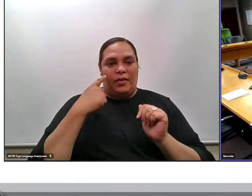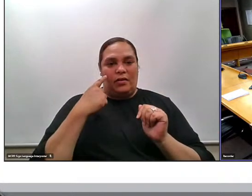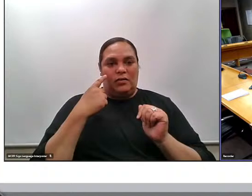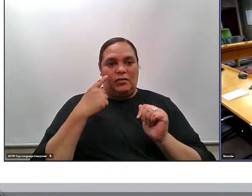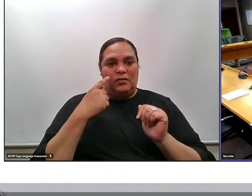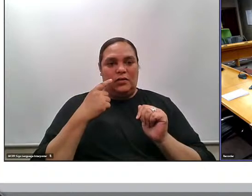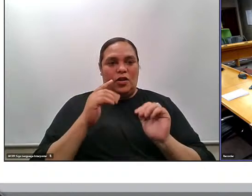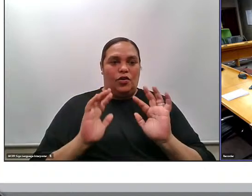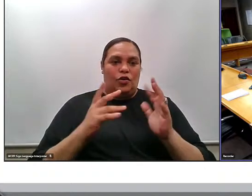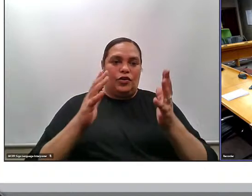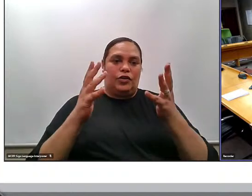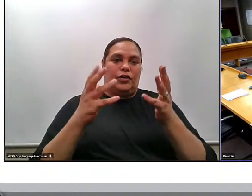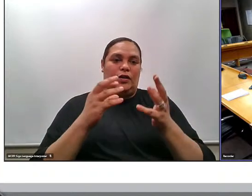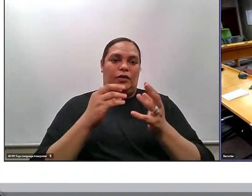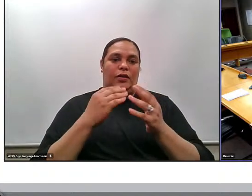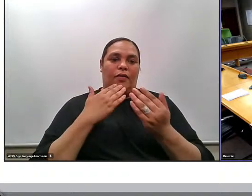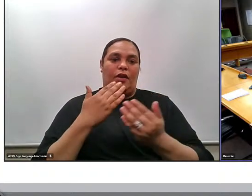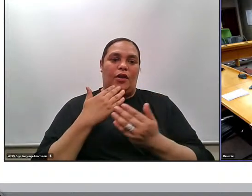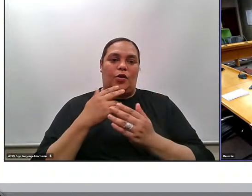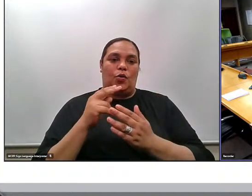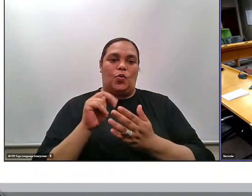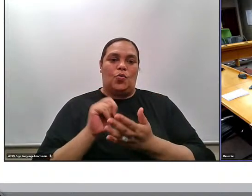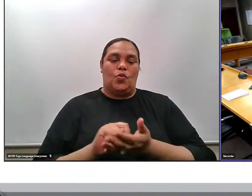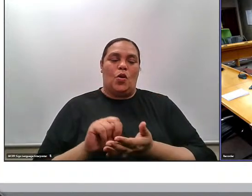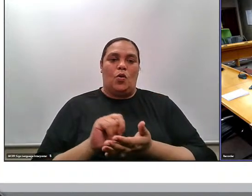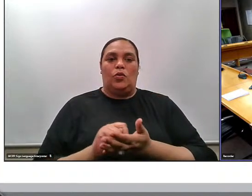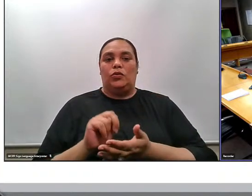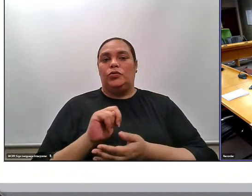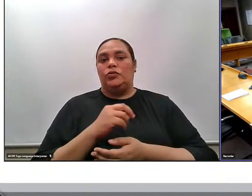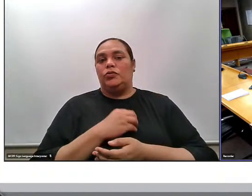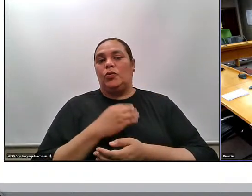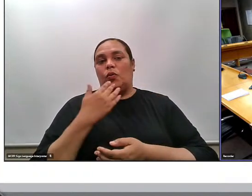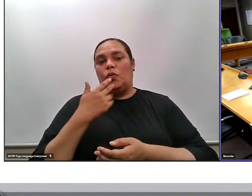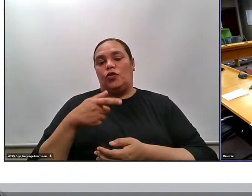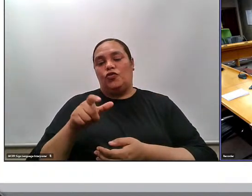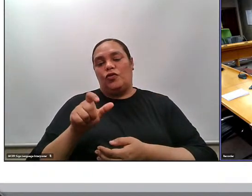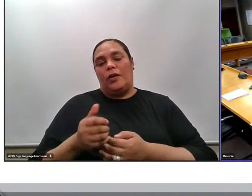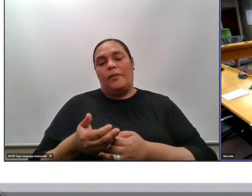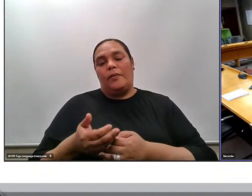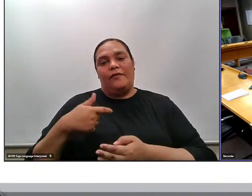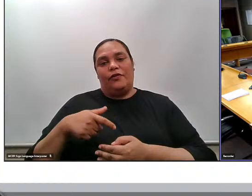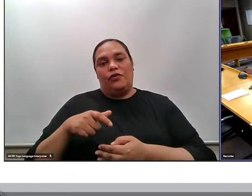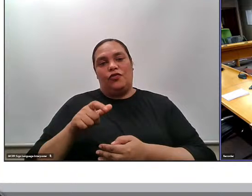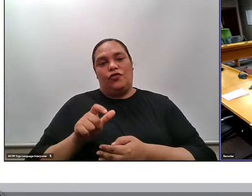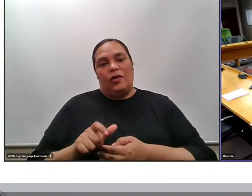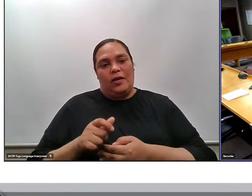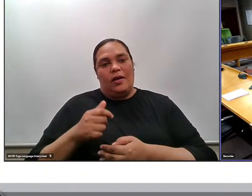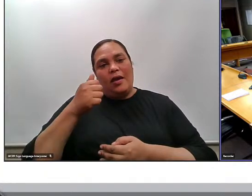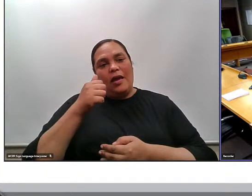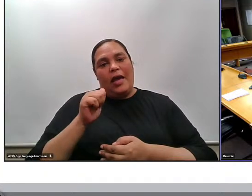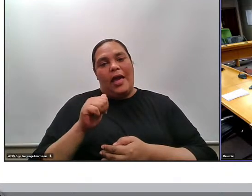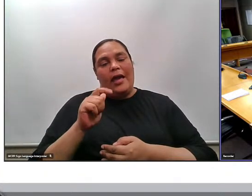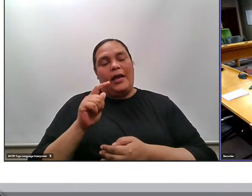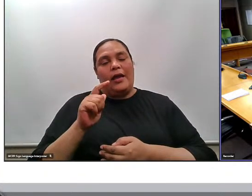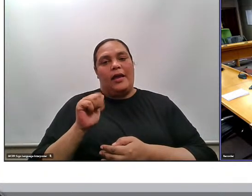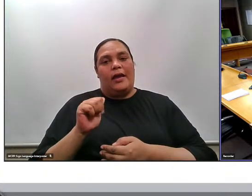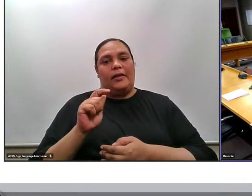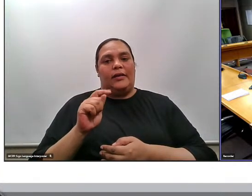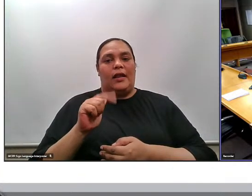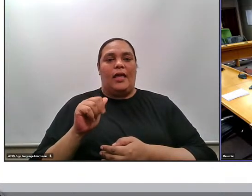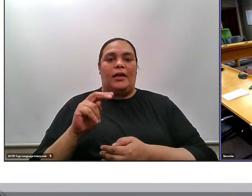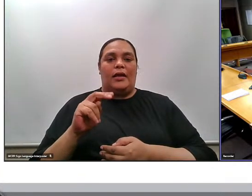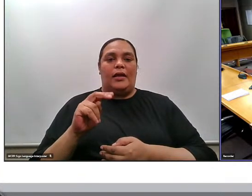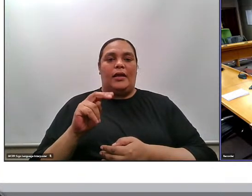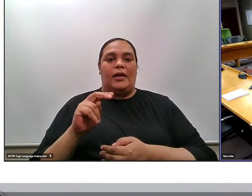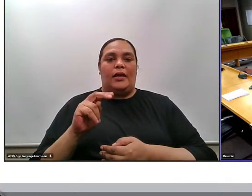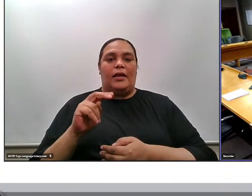a congratulator or thank you note to the chair, the previous chair of Atlantic SCZ that has left